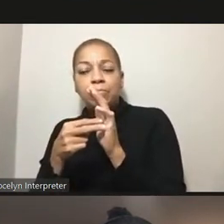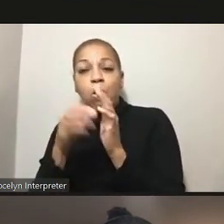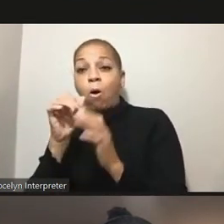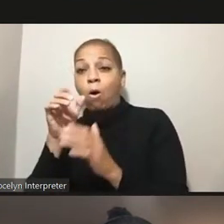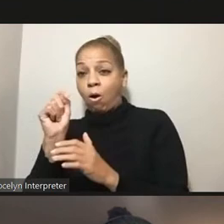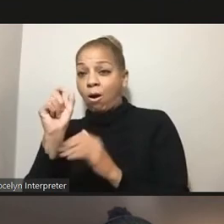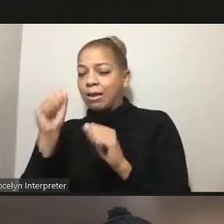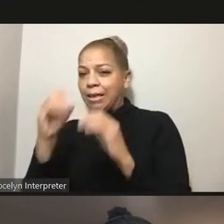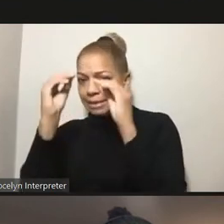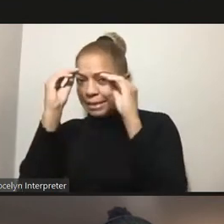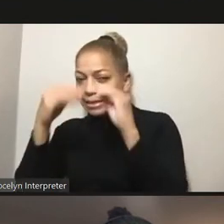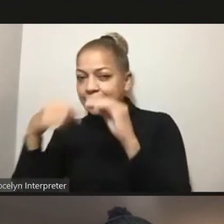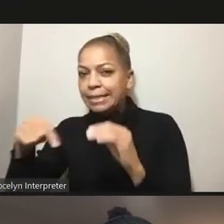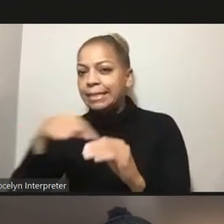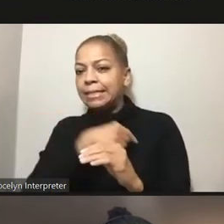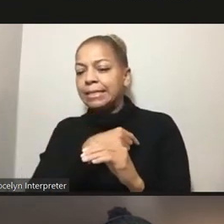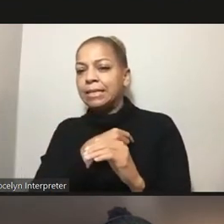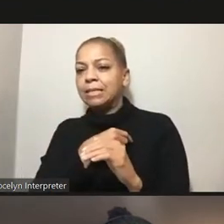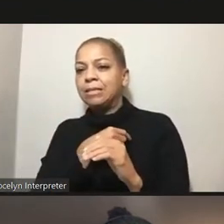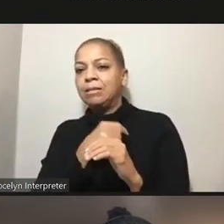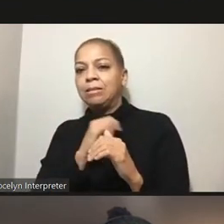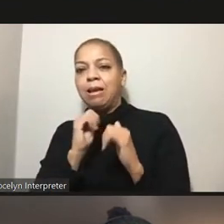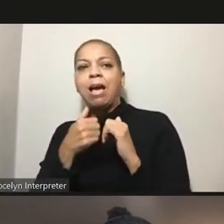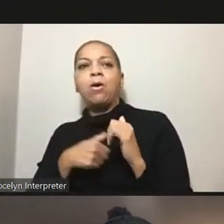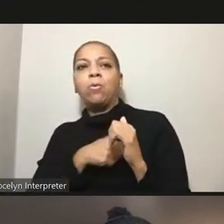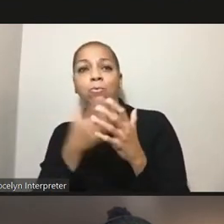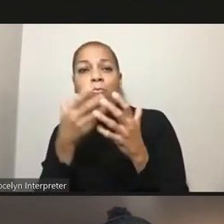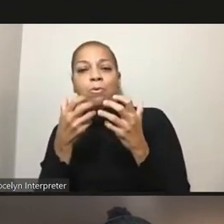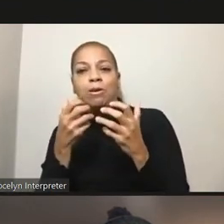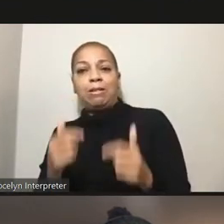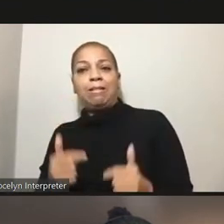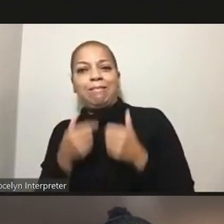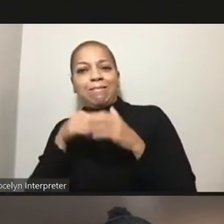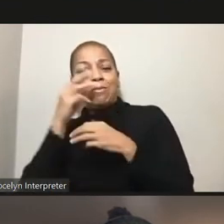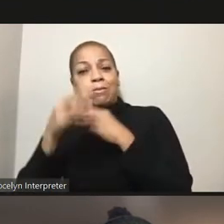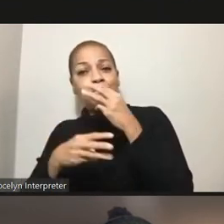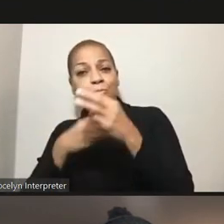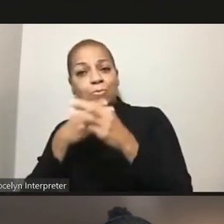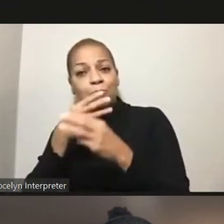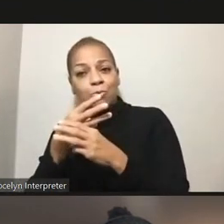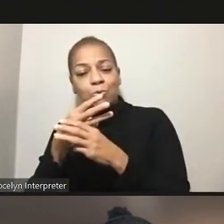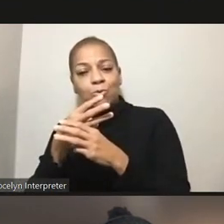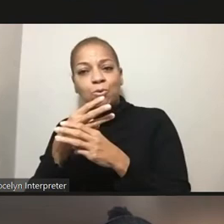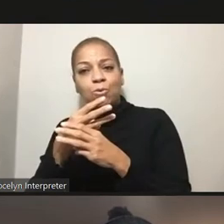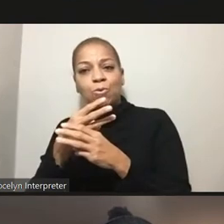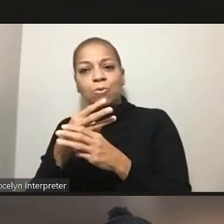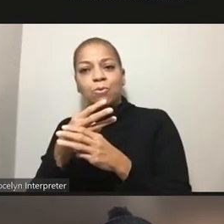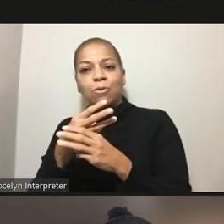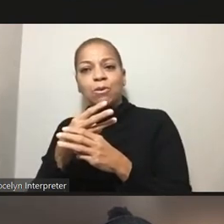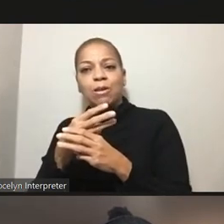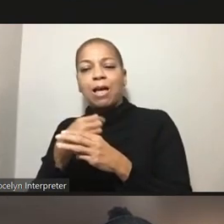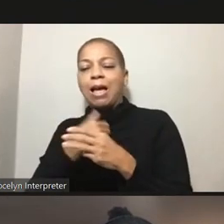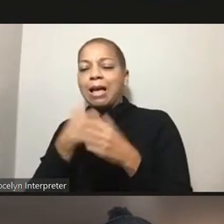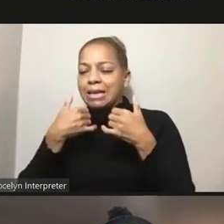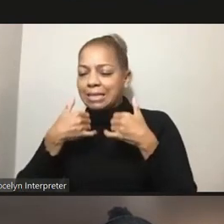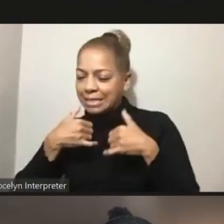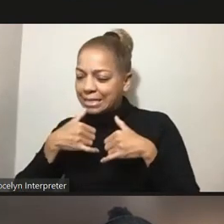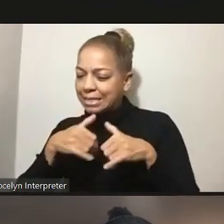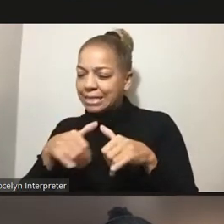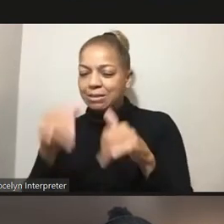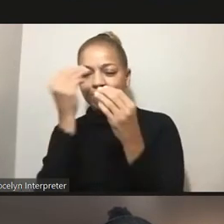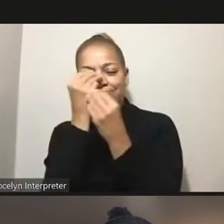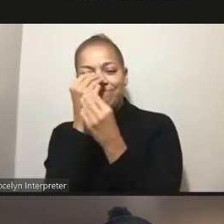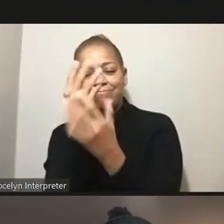teach us how we wish to exist in the world. And that, I still dare say,